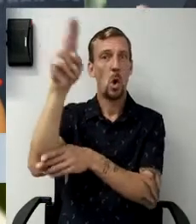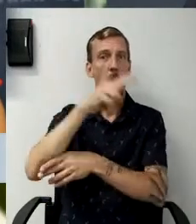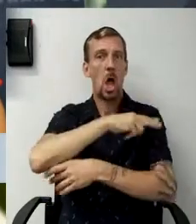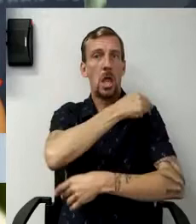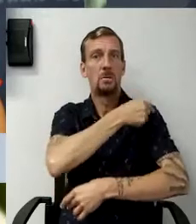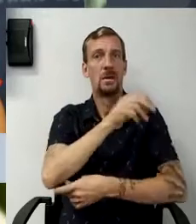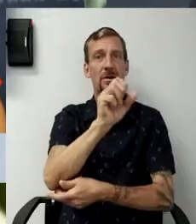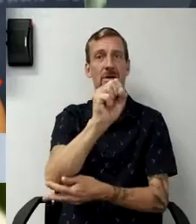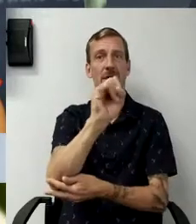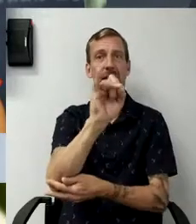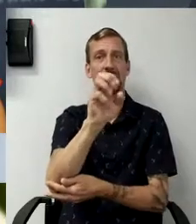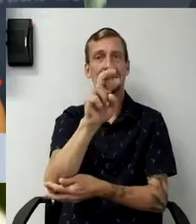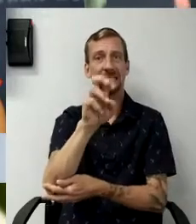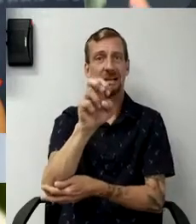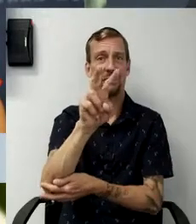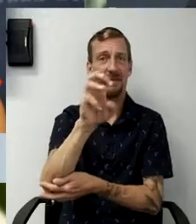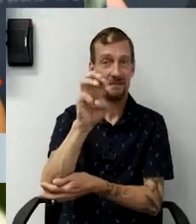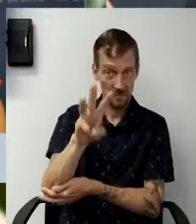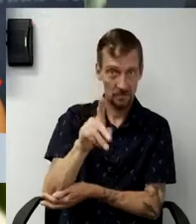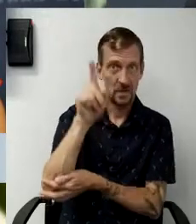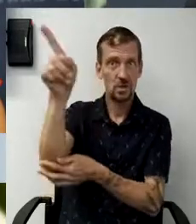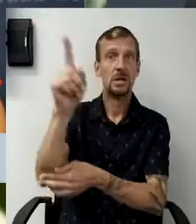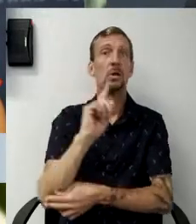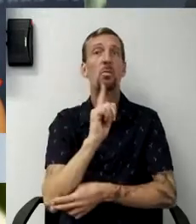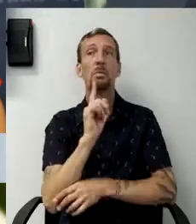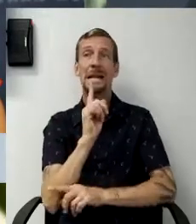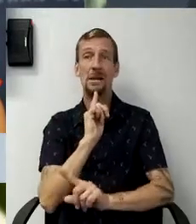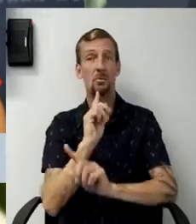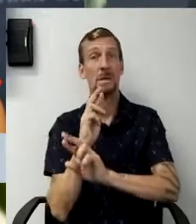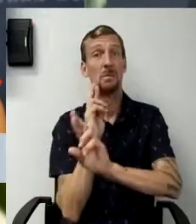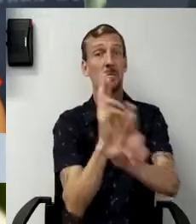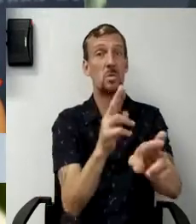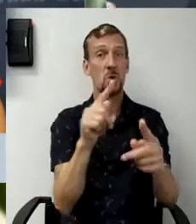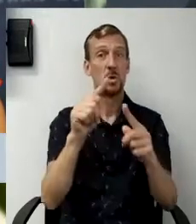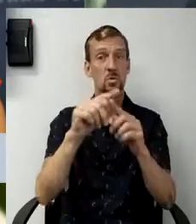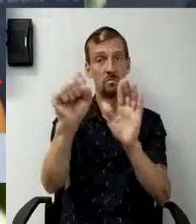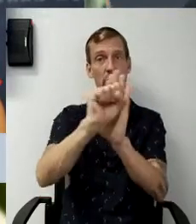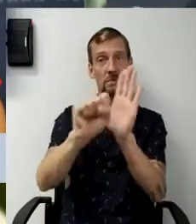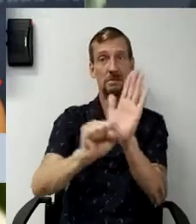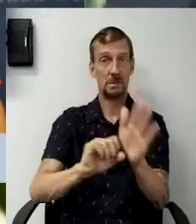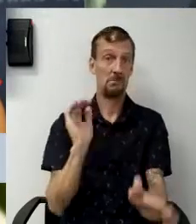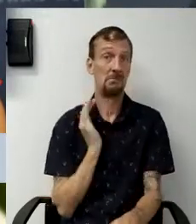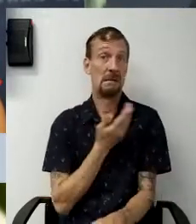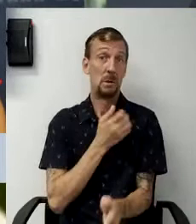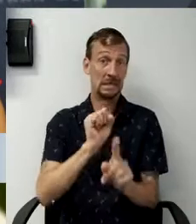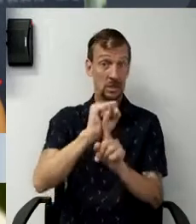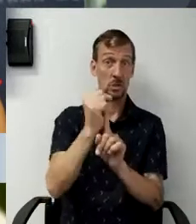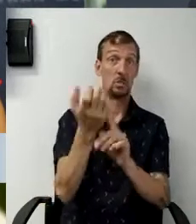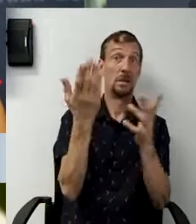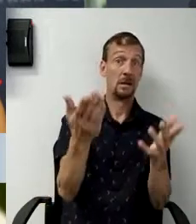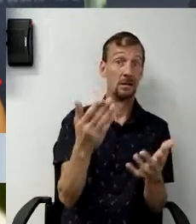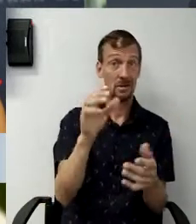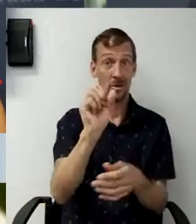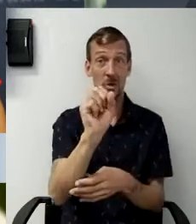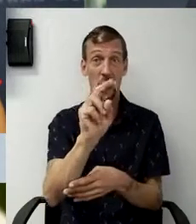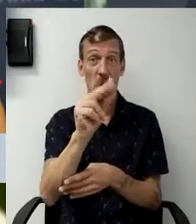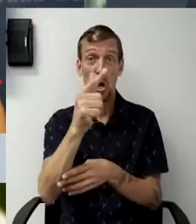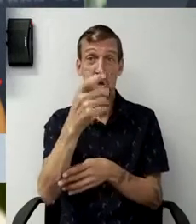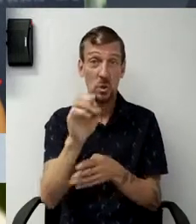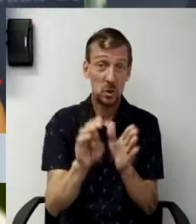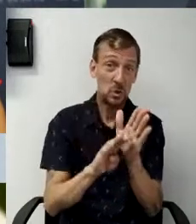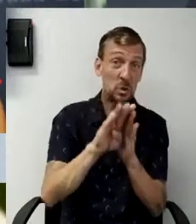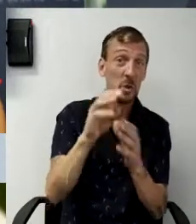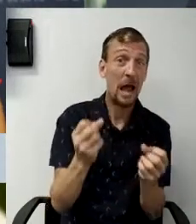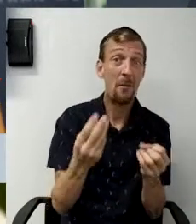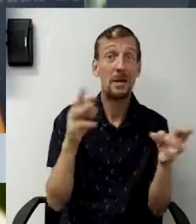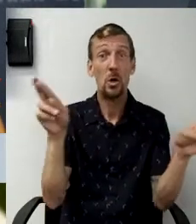say testified yesterday, but reported to the state, kind of our condition and our surge capacity, and talked a